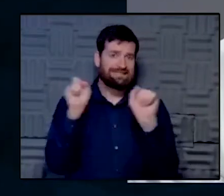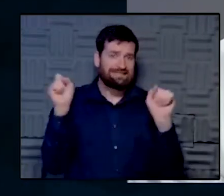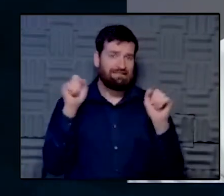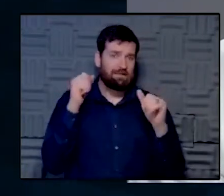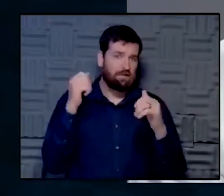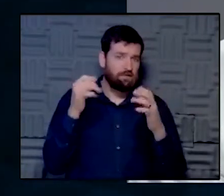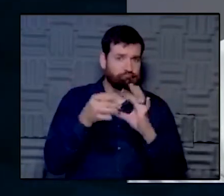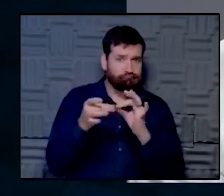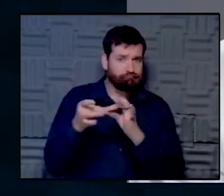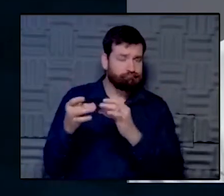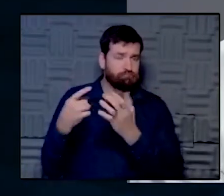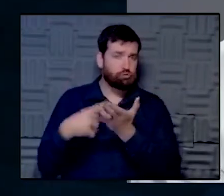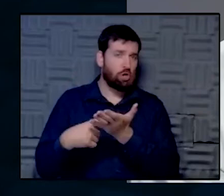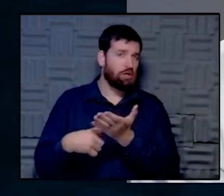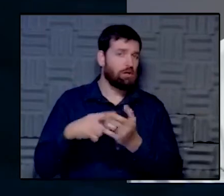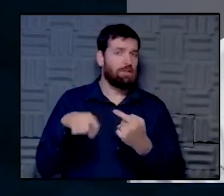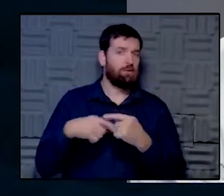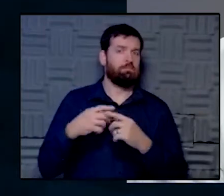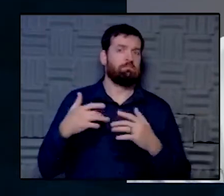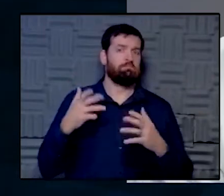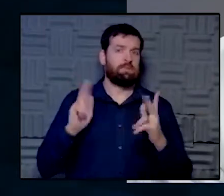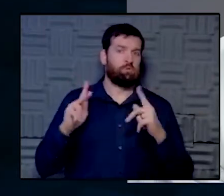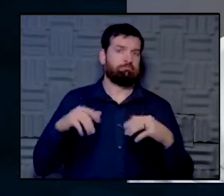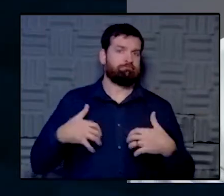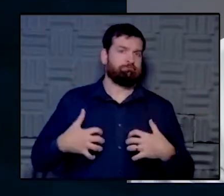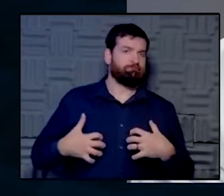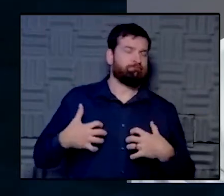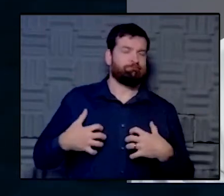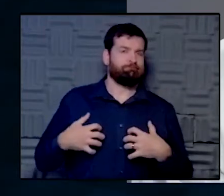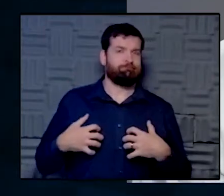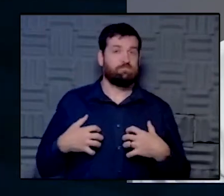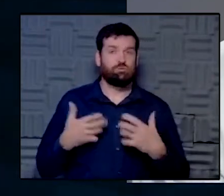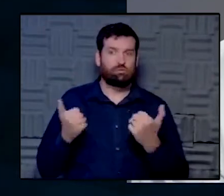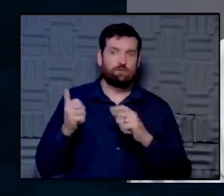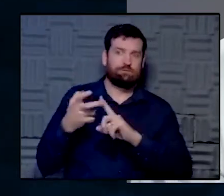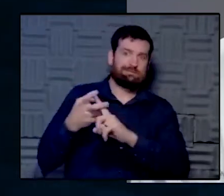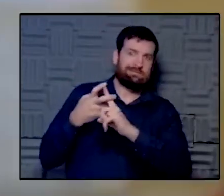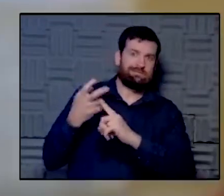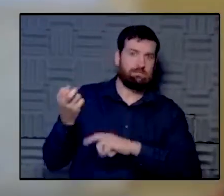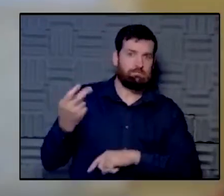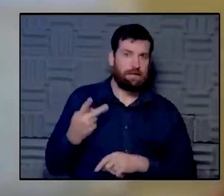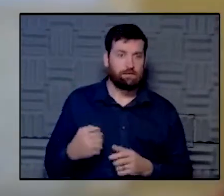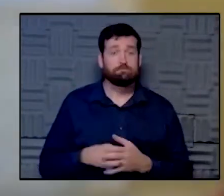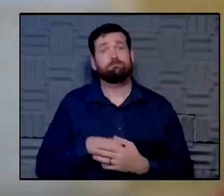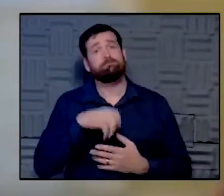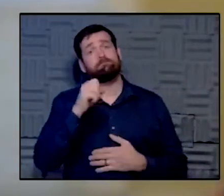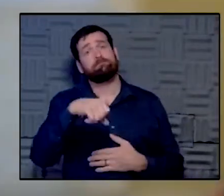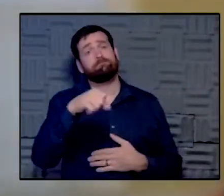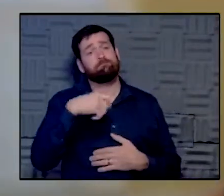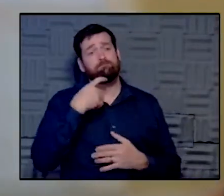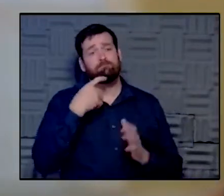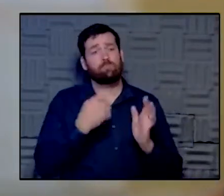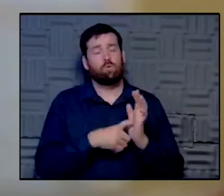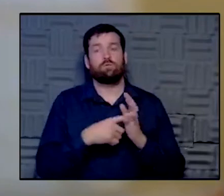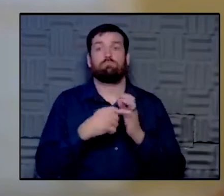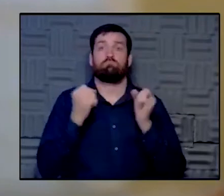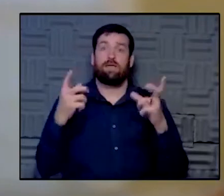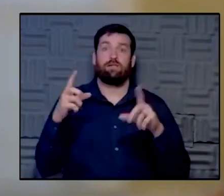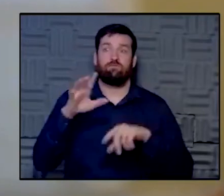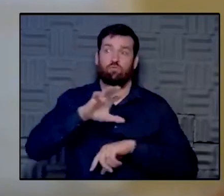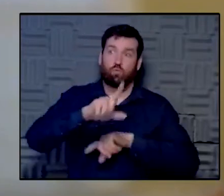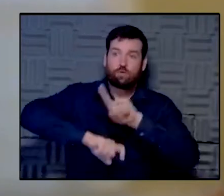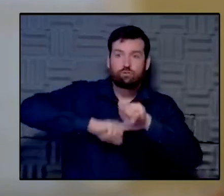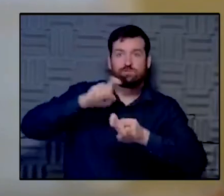protocols you talk about with these maybe hesitant donors as to try and get them back? Yeah, I noticed a lot of your questions that you received